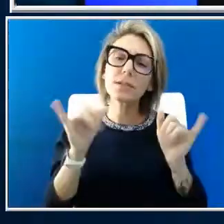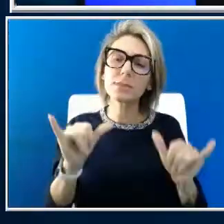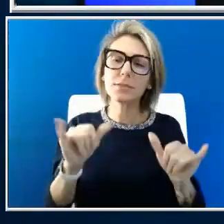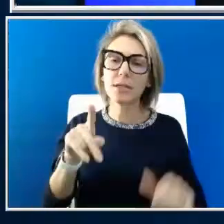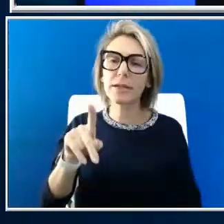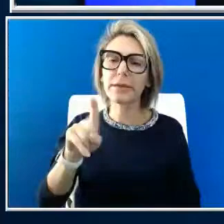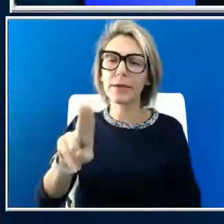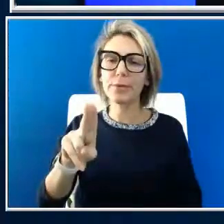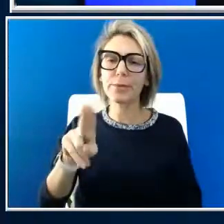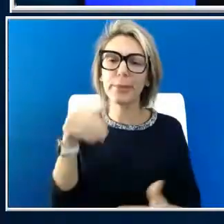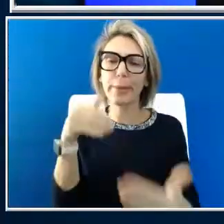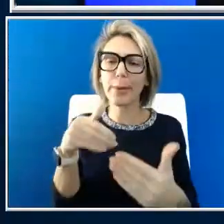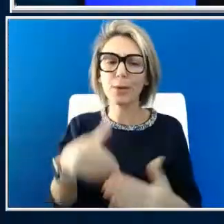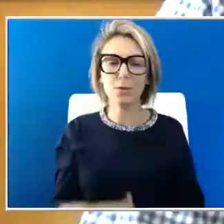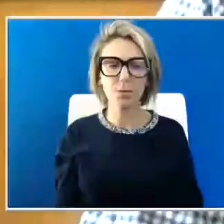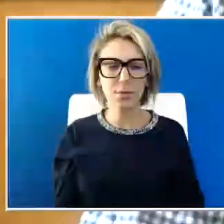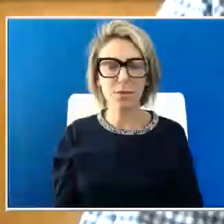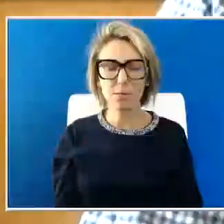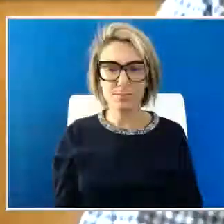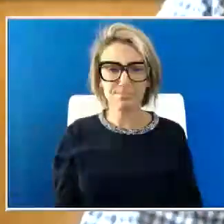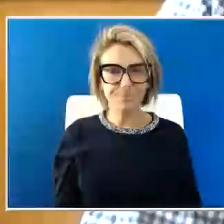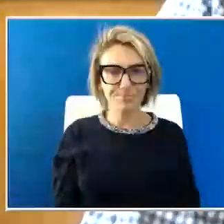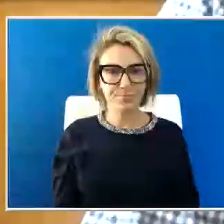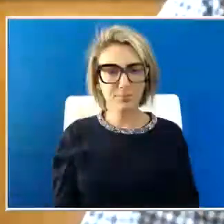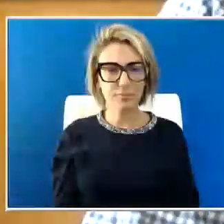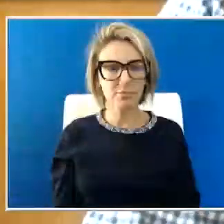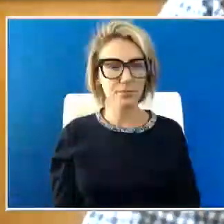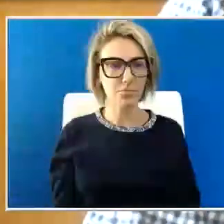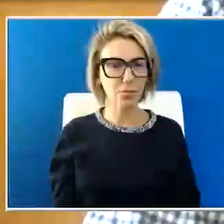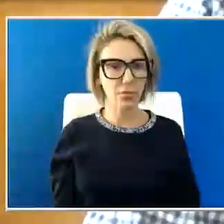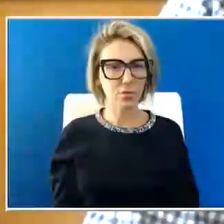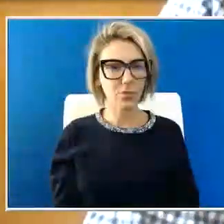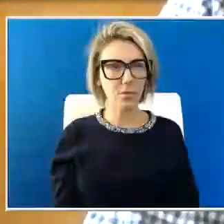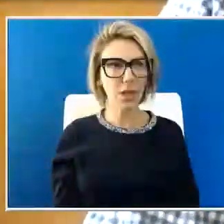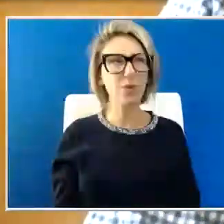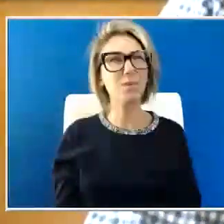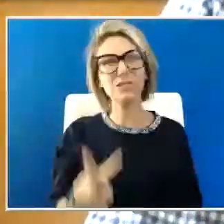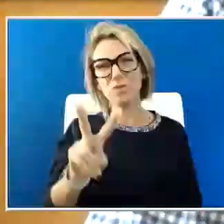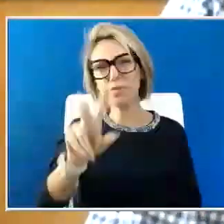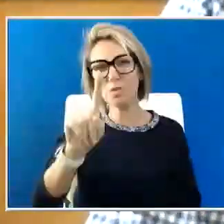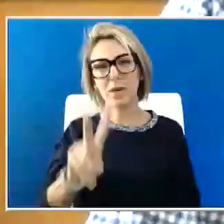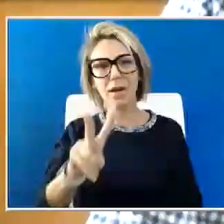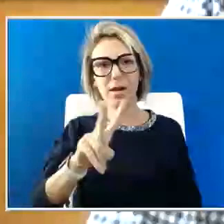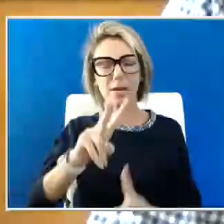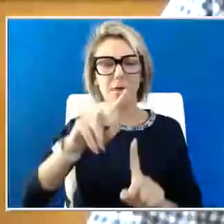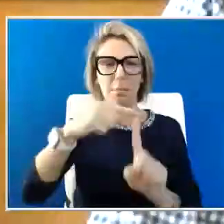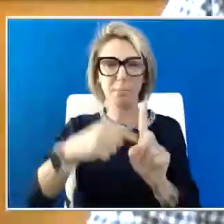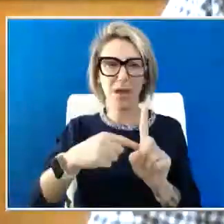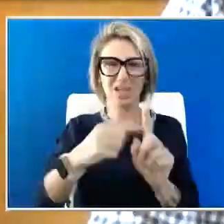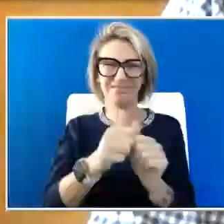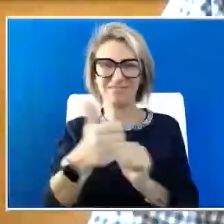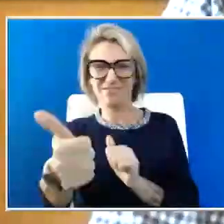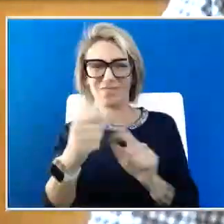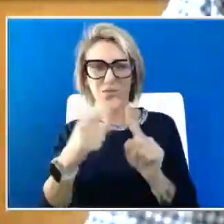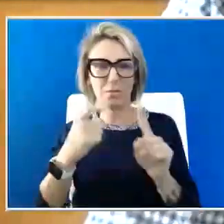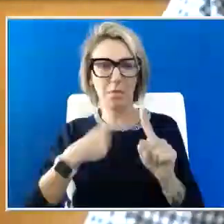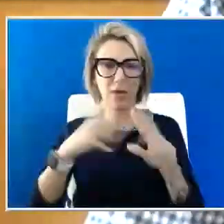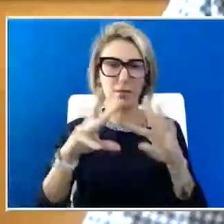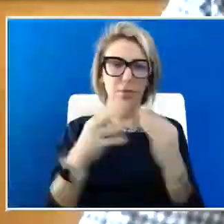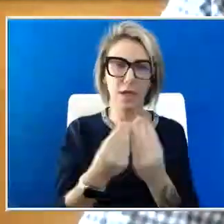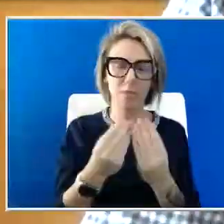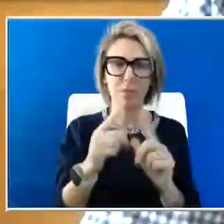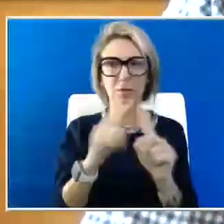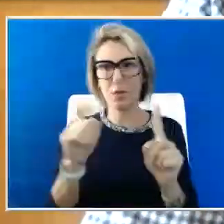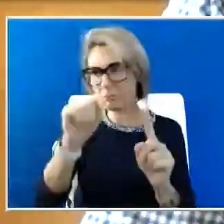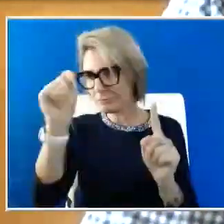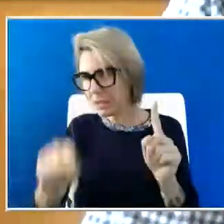closer? Well, you're looking at like 2.5 months of being away from my family. It'd be very difficult from